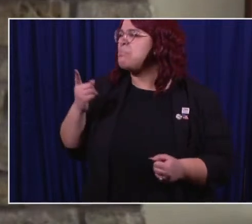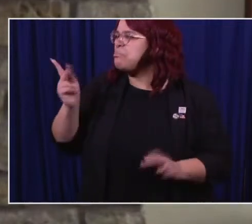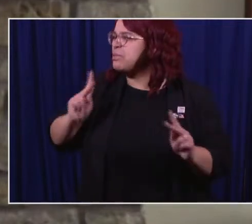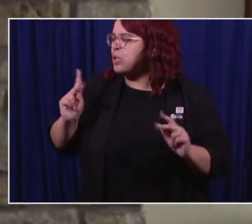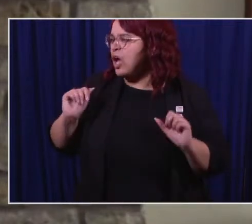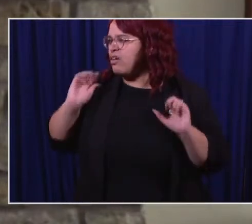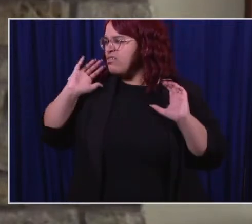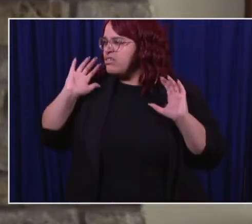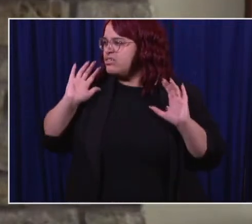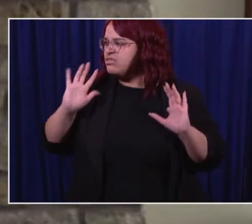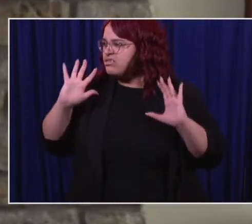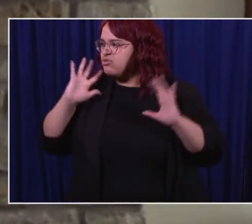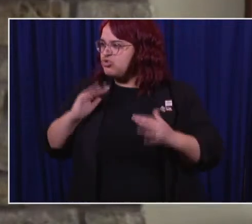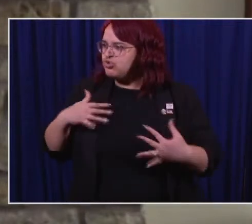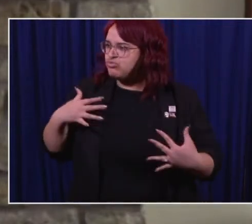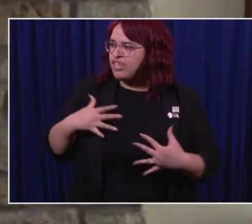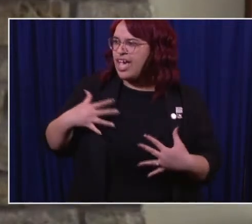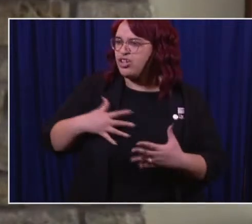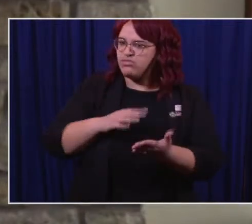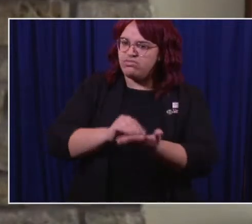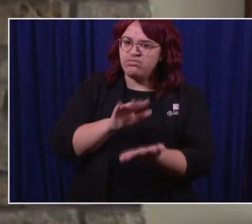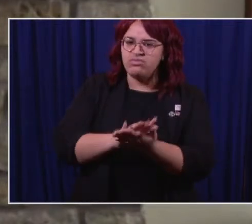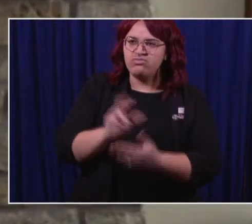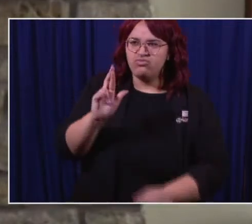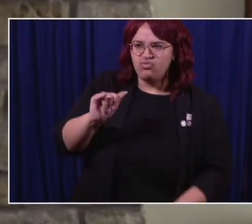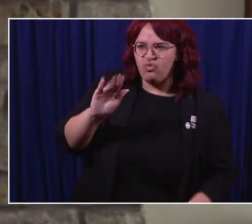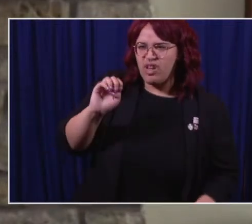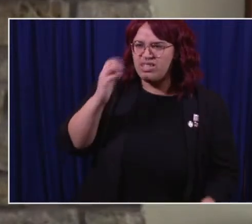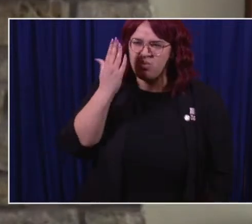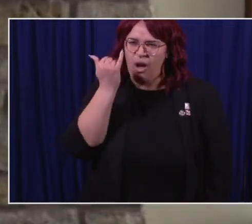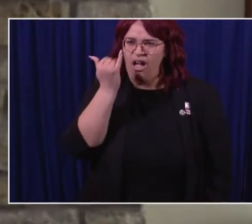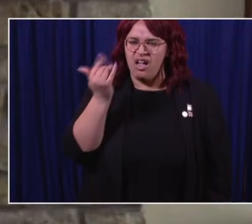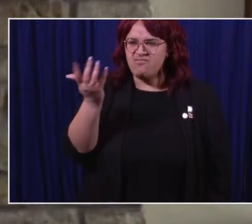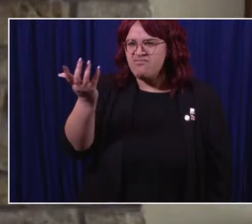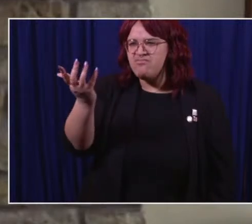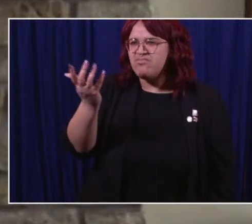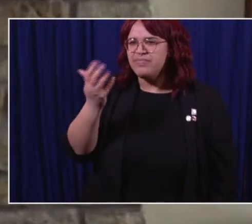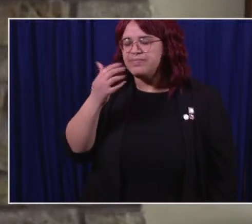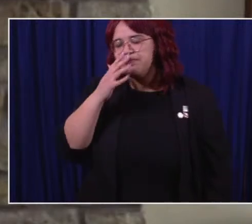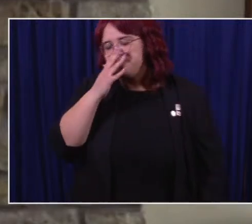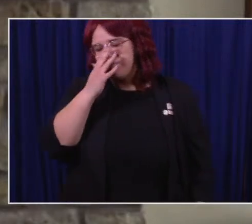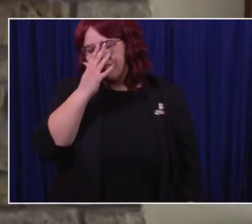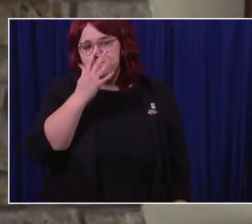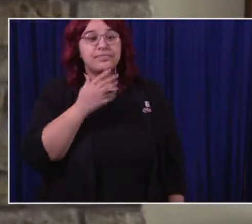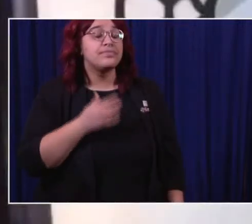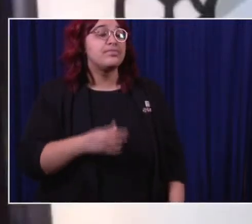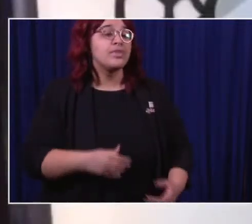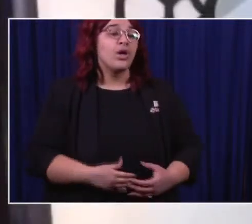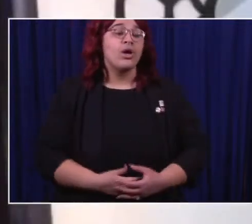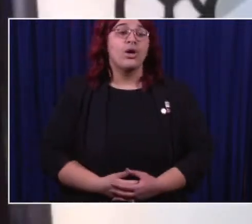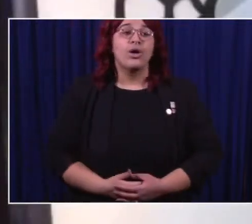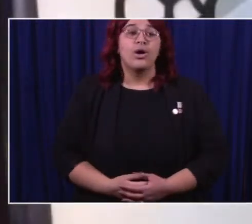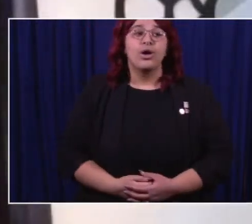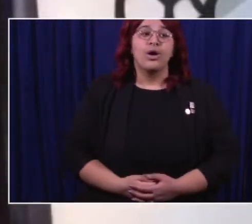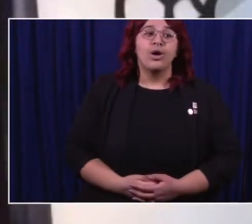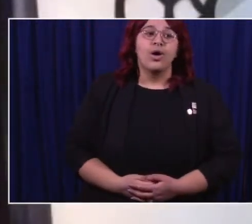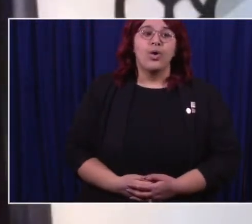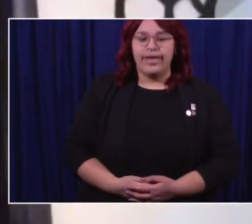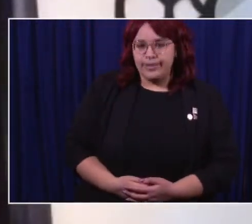hesitancy in getting race down on paper? I think we have